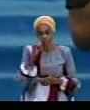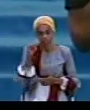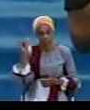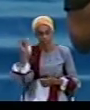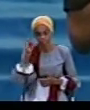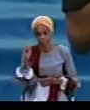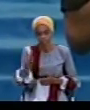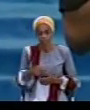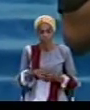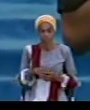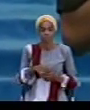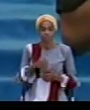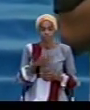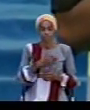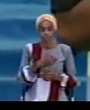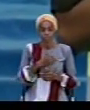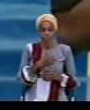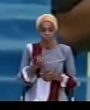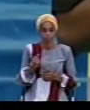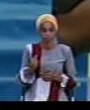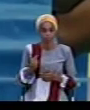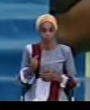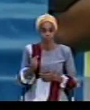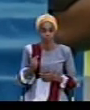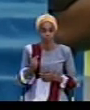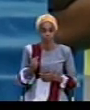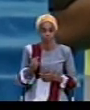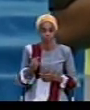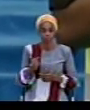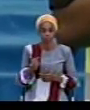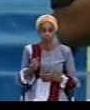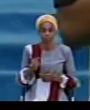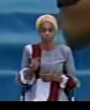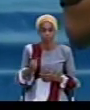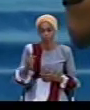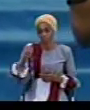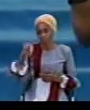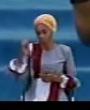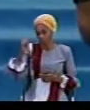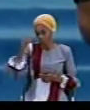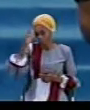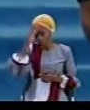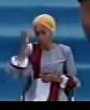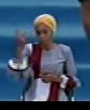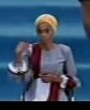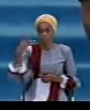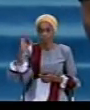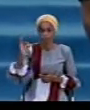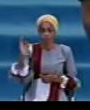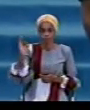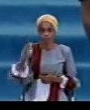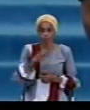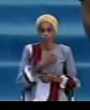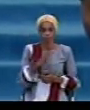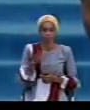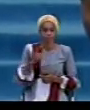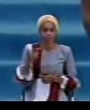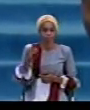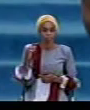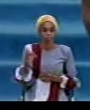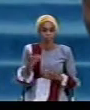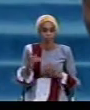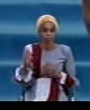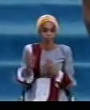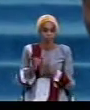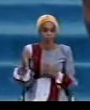want, because I was a little quiet Christian. So Daddy was preaching. I was moved with the preaching. So I just raised